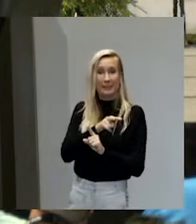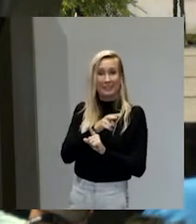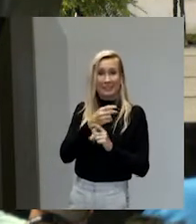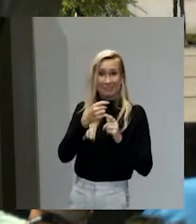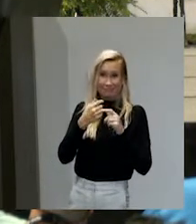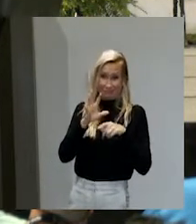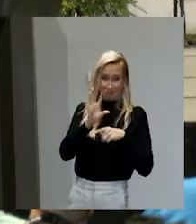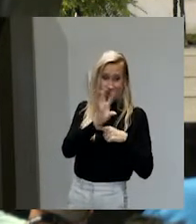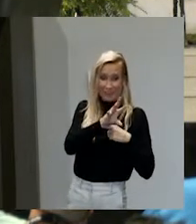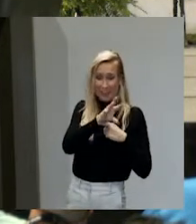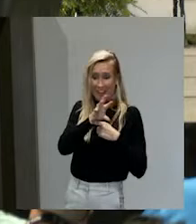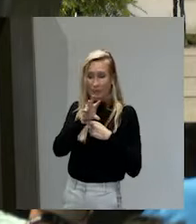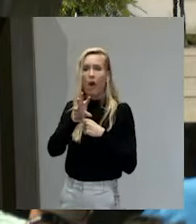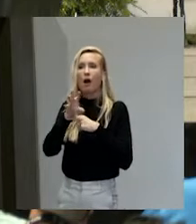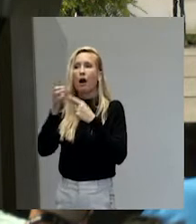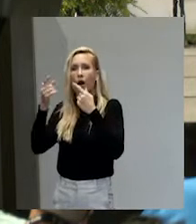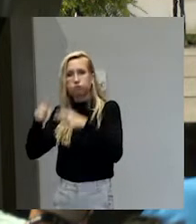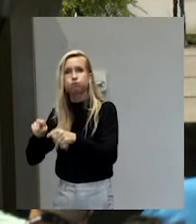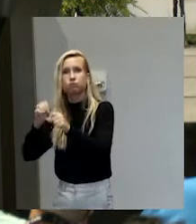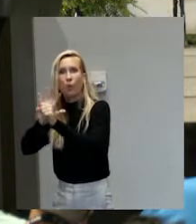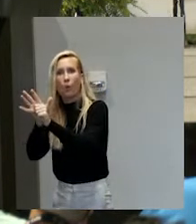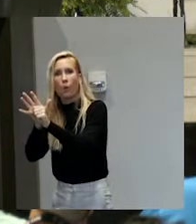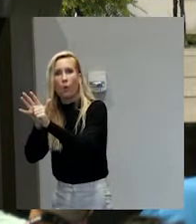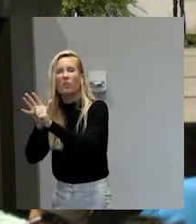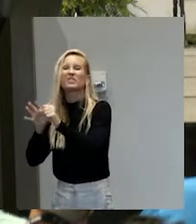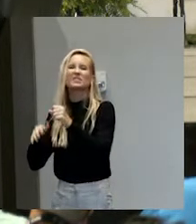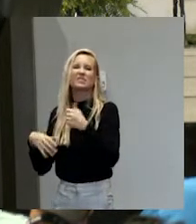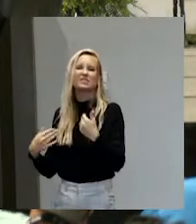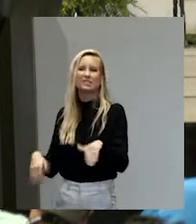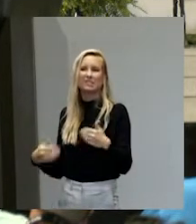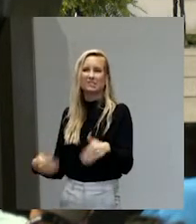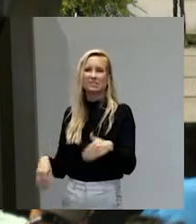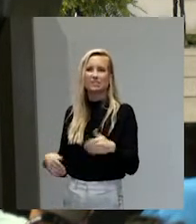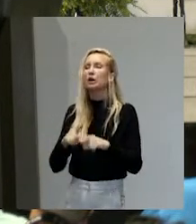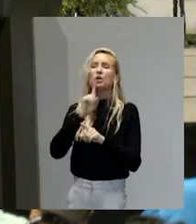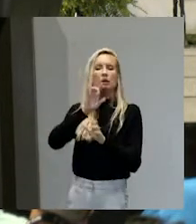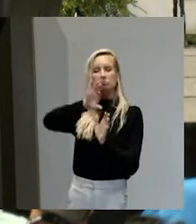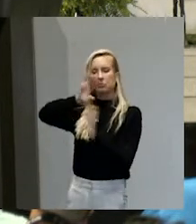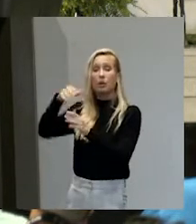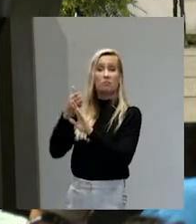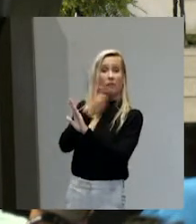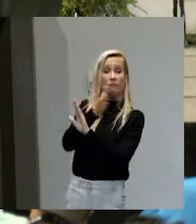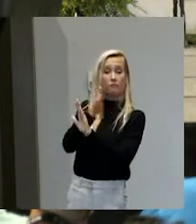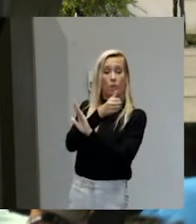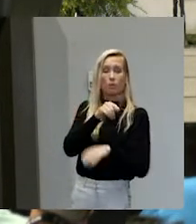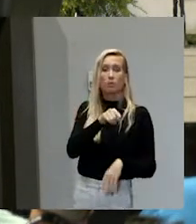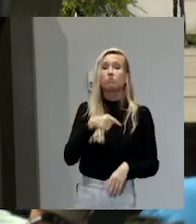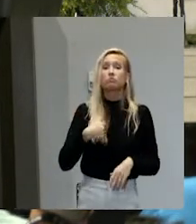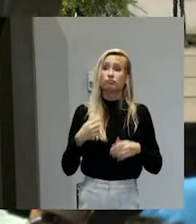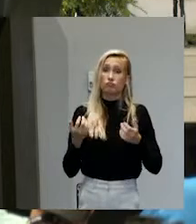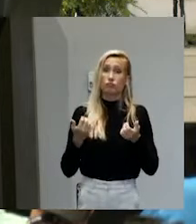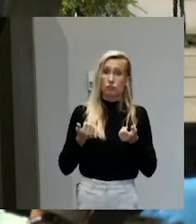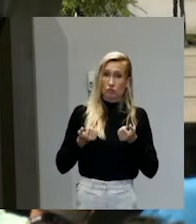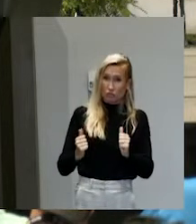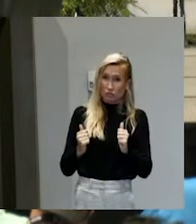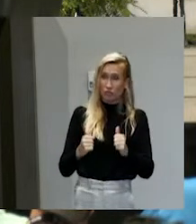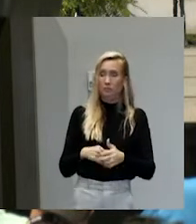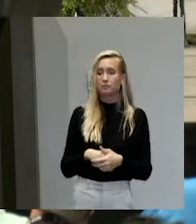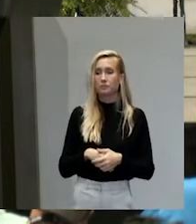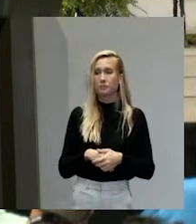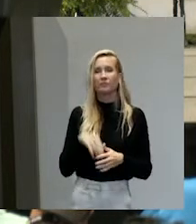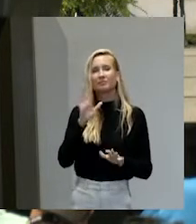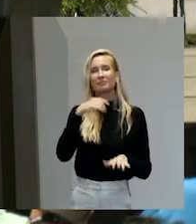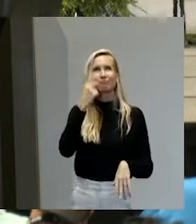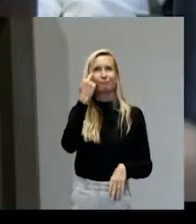Oh, I didn't know that. I got on. I sent in a taped audition. I was actually walking back in New York from getting my